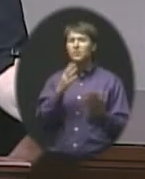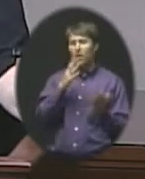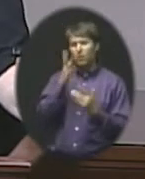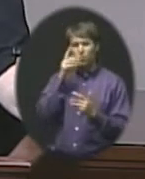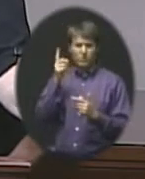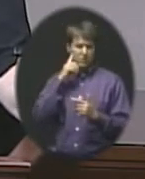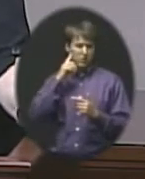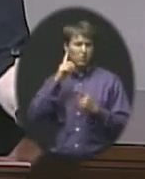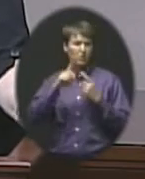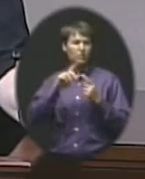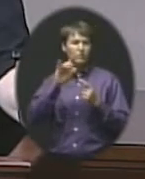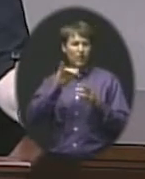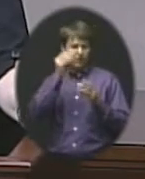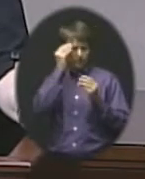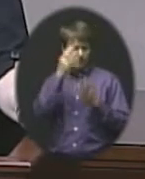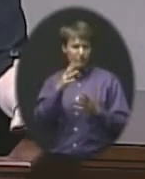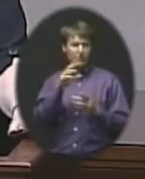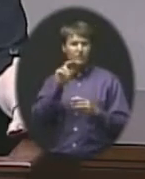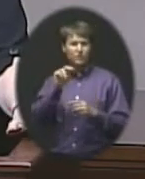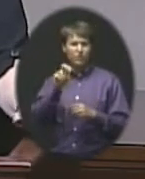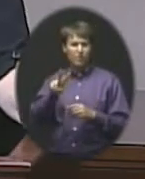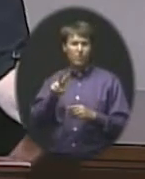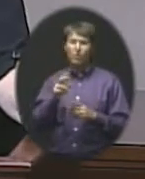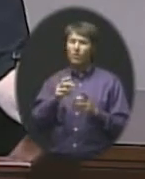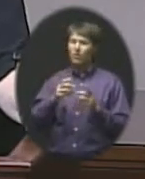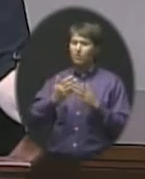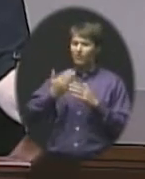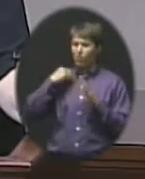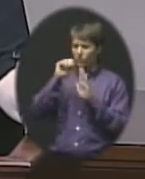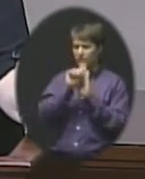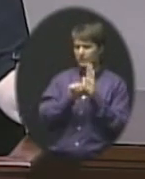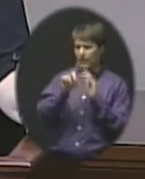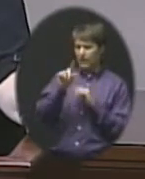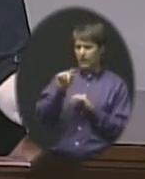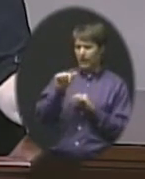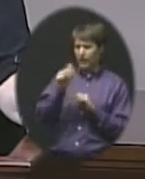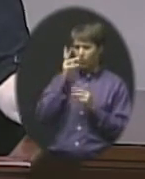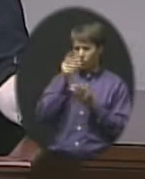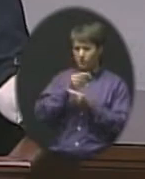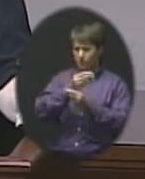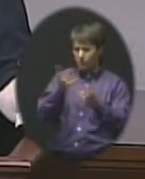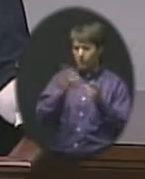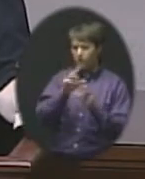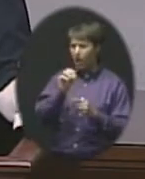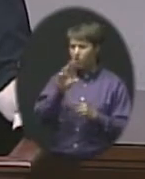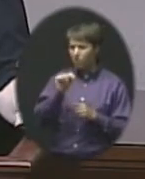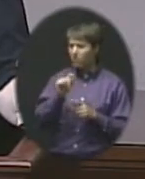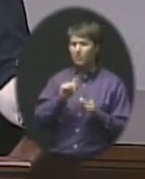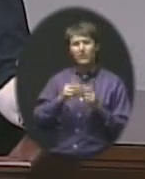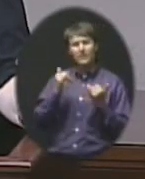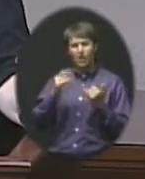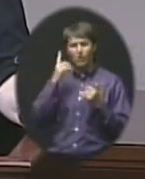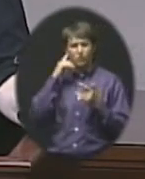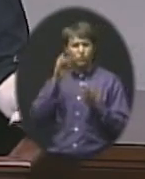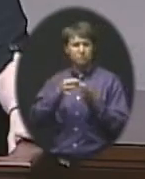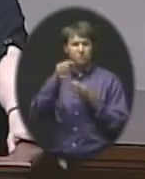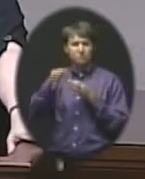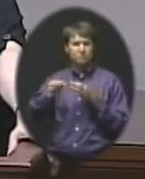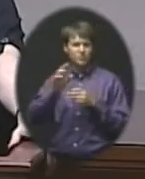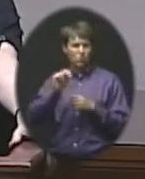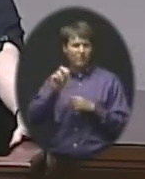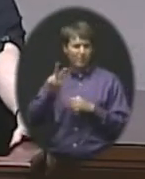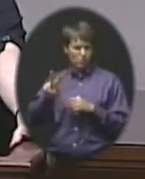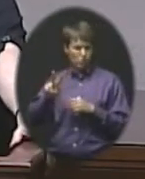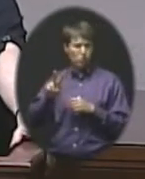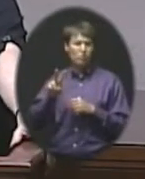original release of state data was supposed to be October. We've now heard as of this week they'll move it to November. At least that's kind of